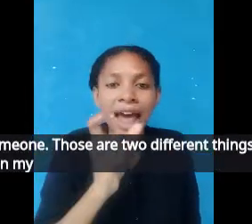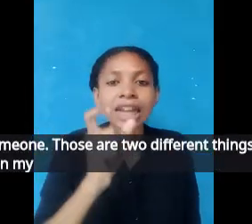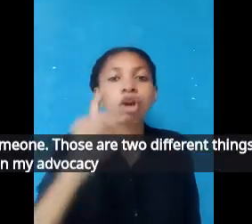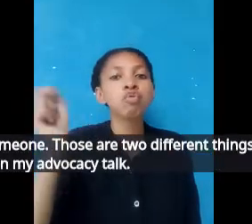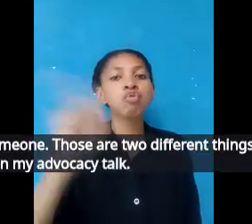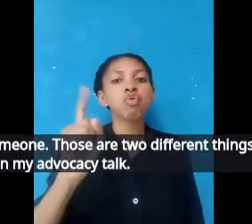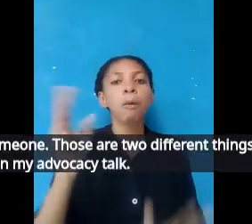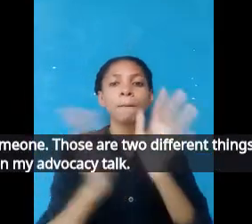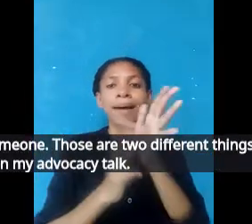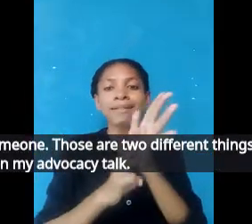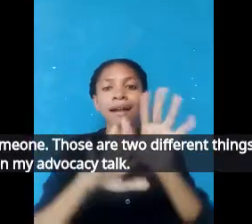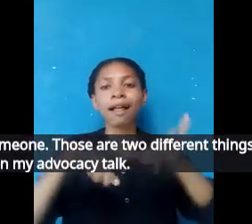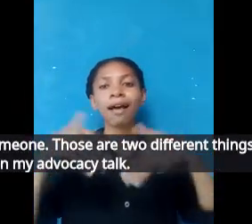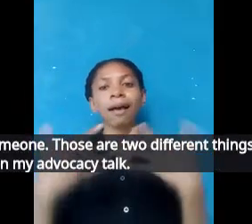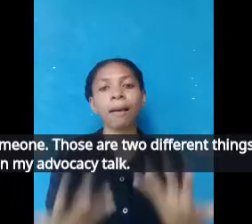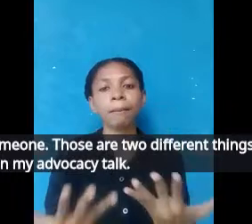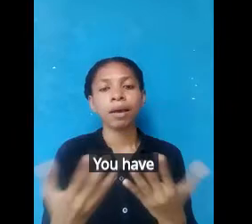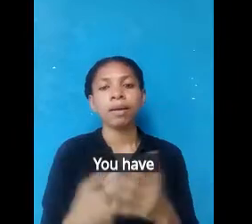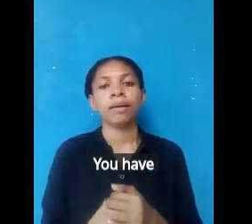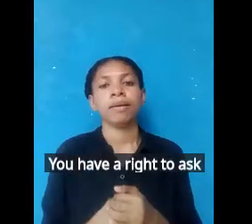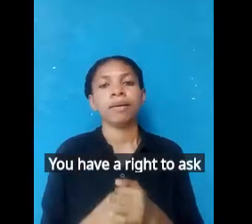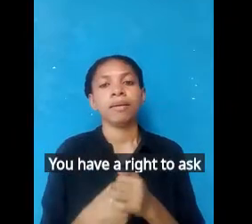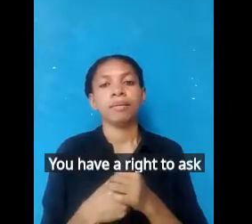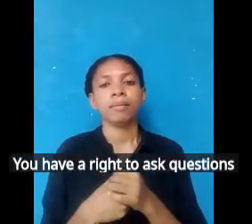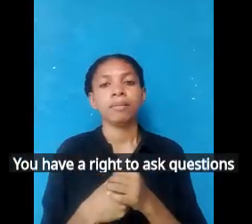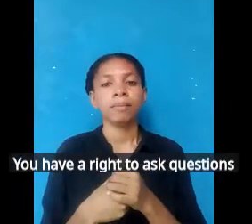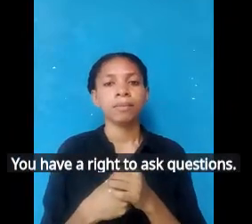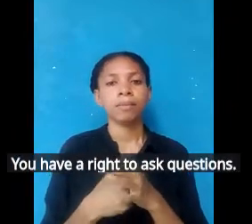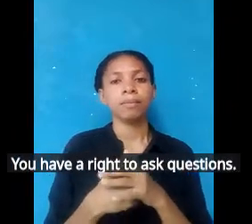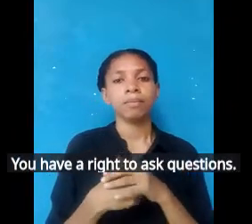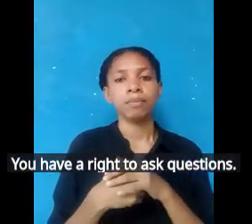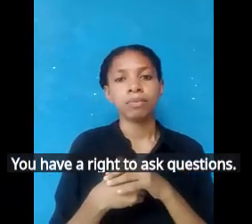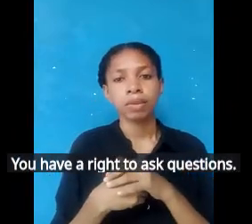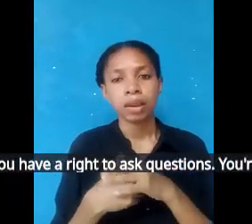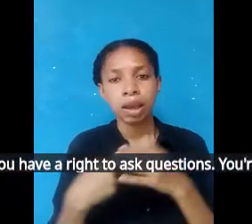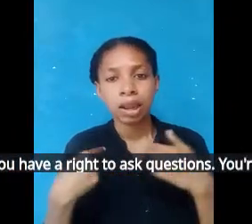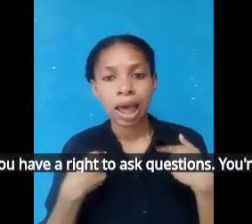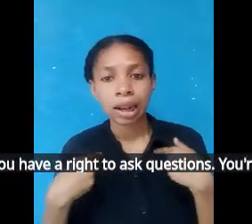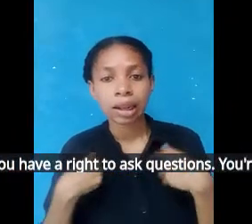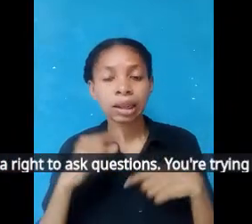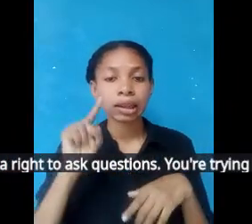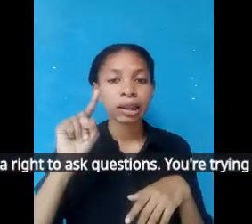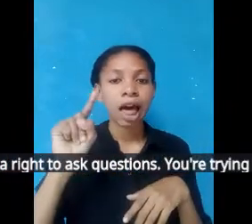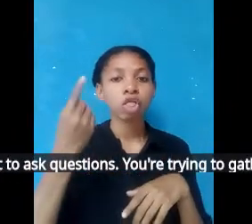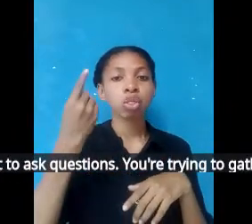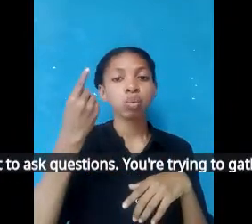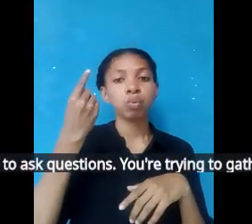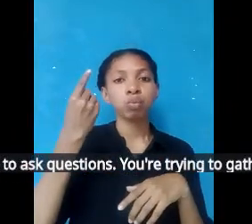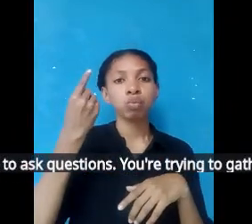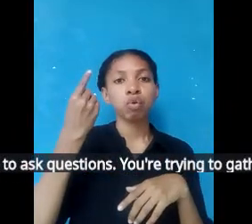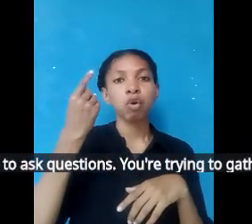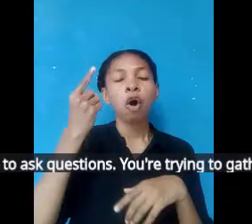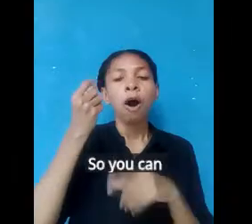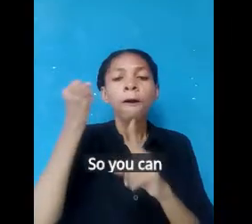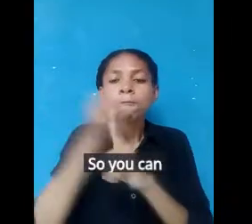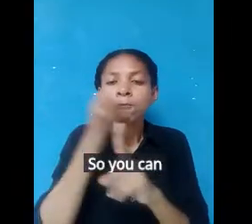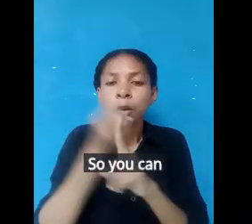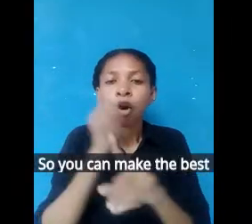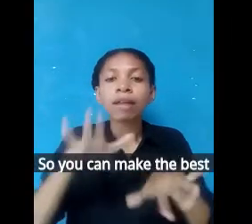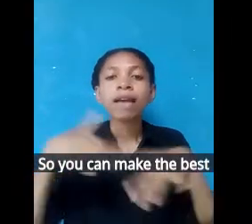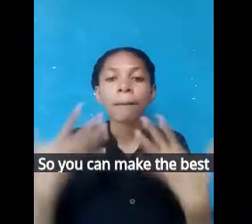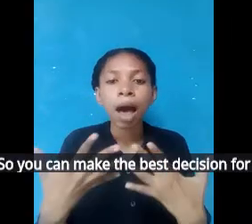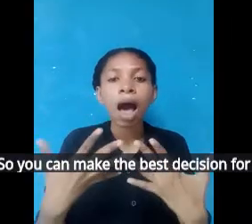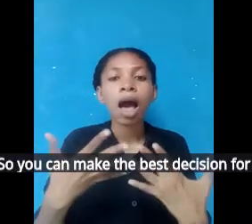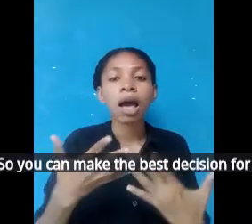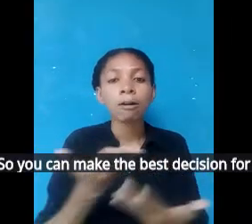talk. You have a right to ask questions. You're trying to gather information so you can make the best decision